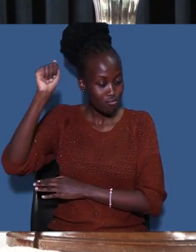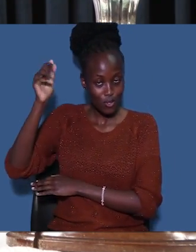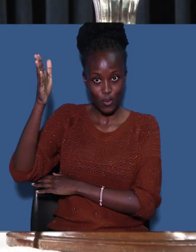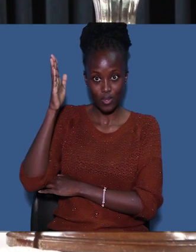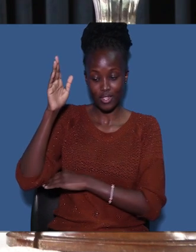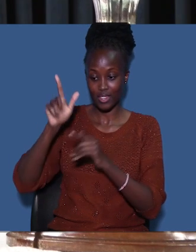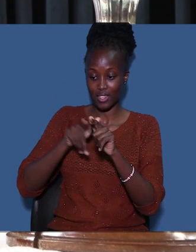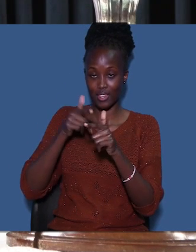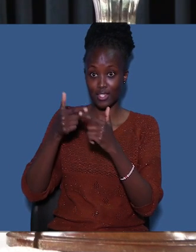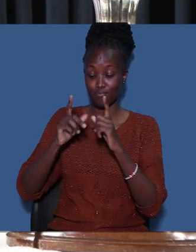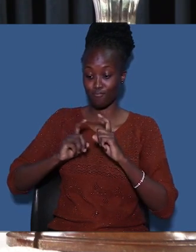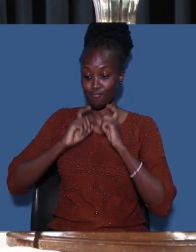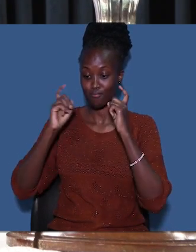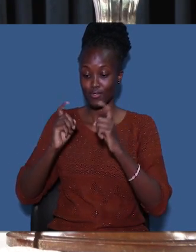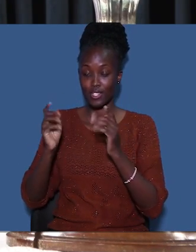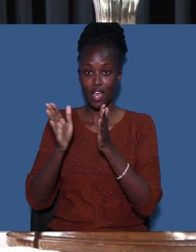alive.